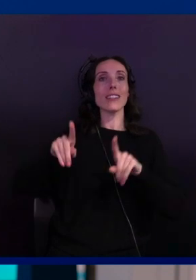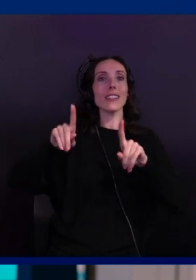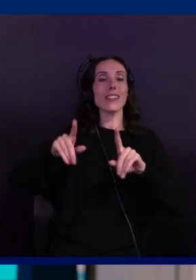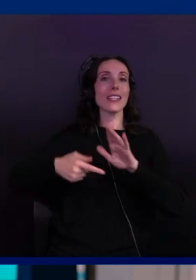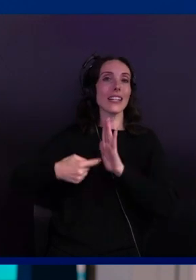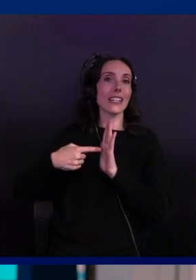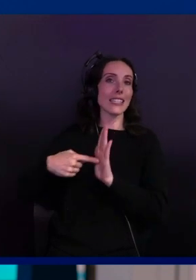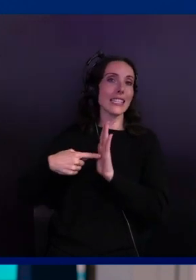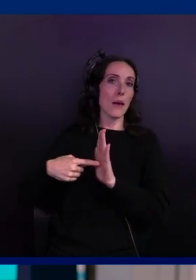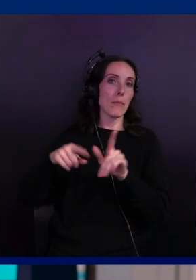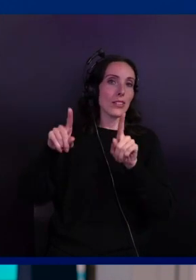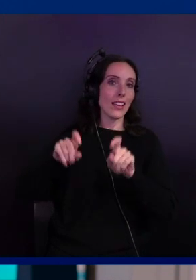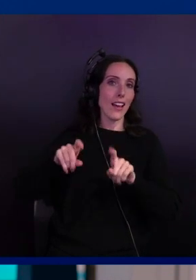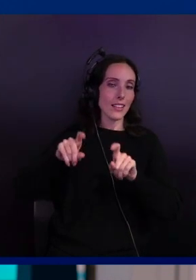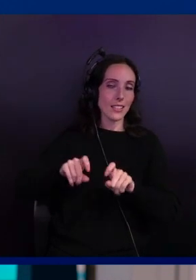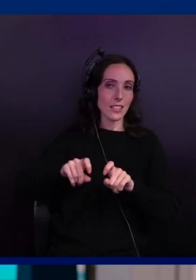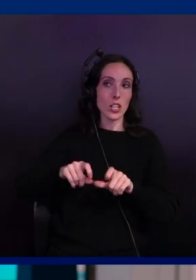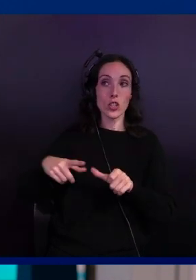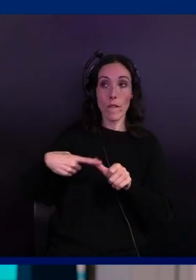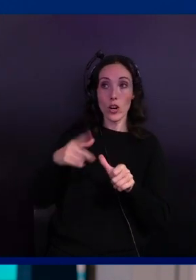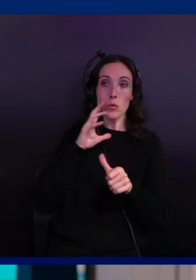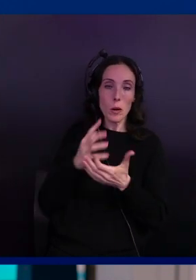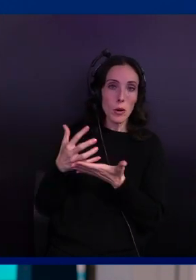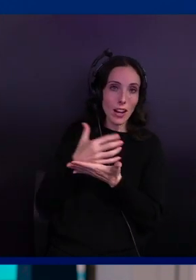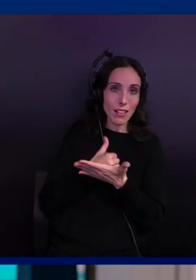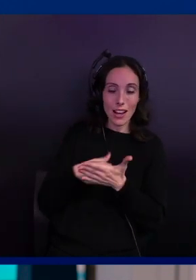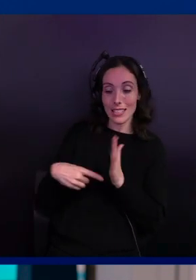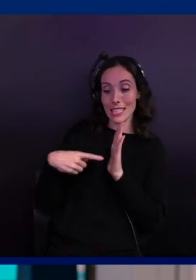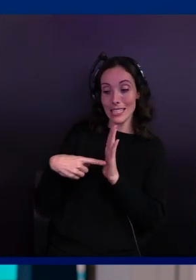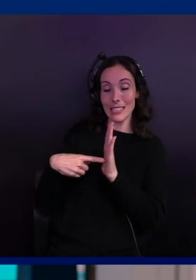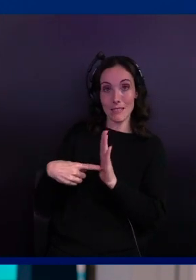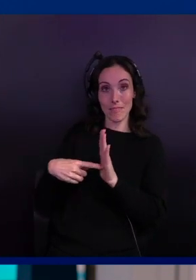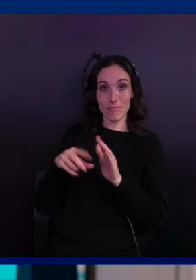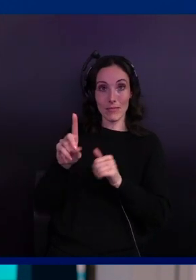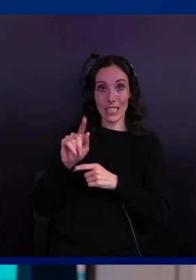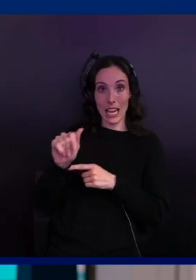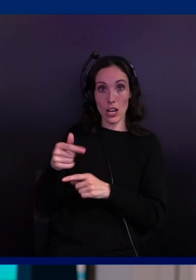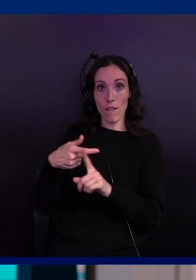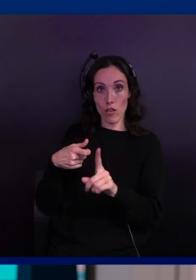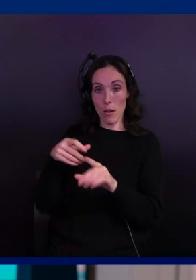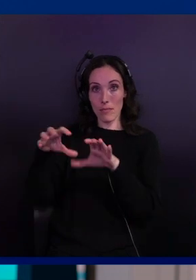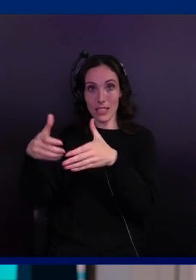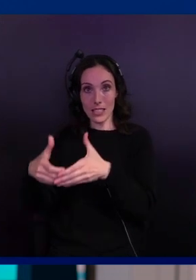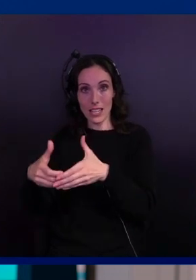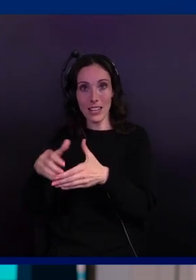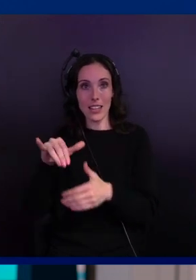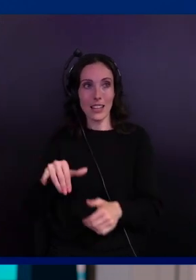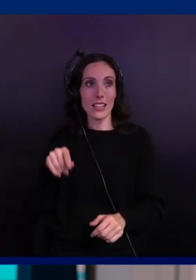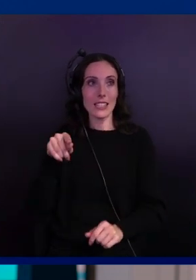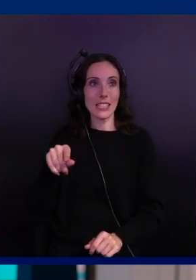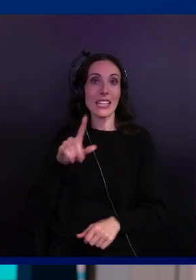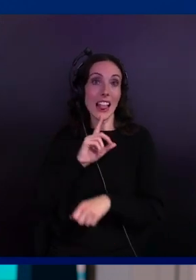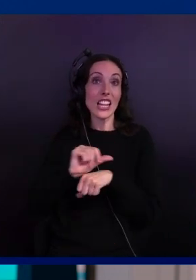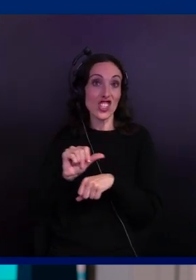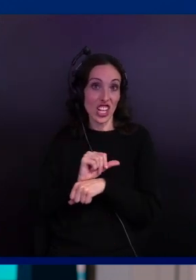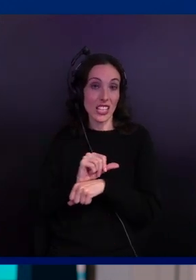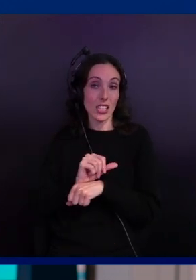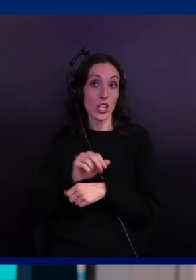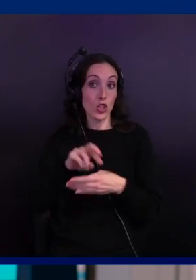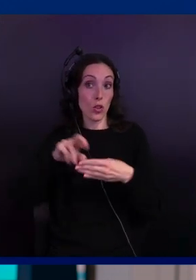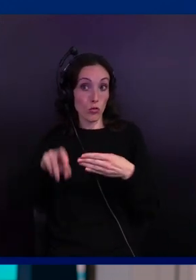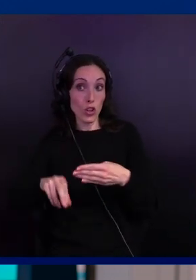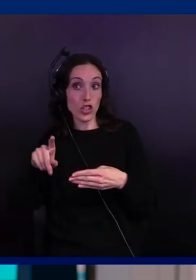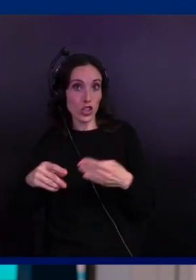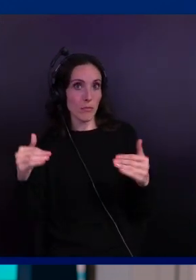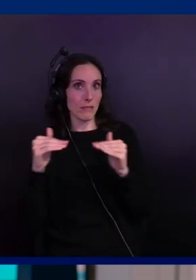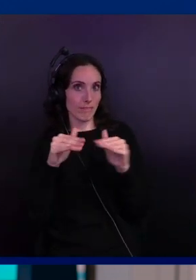model is performing. We are going to collect some sample data from our training data set. This is the legit. So outcome should be the legit because we